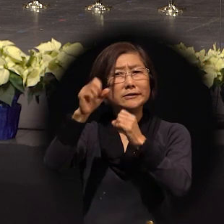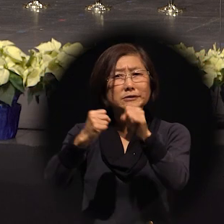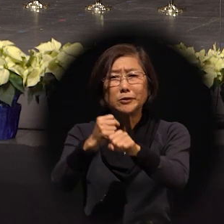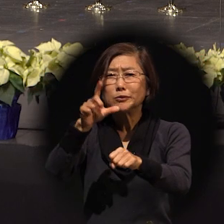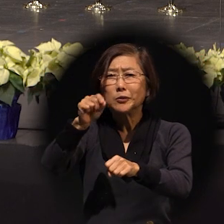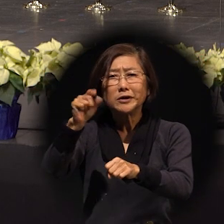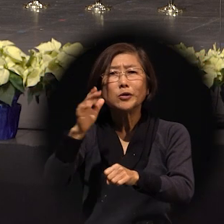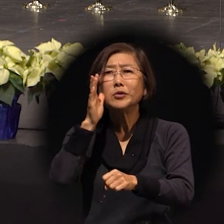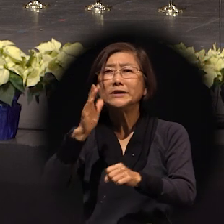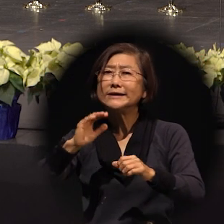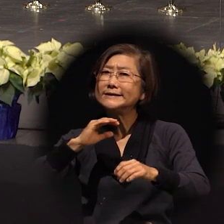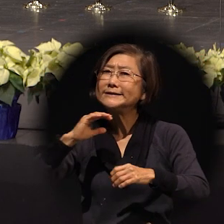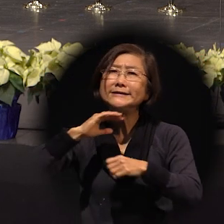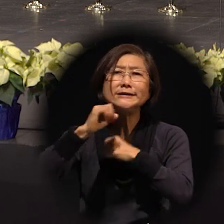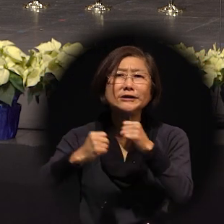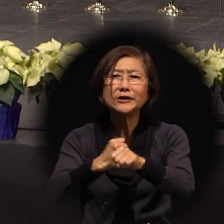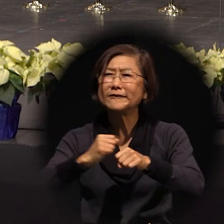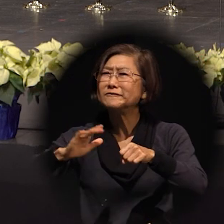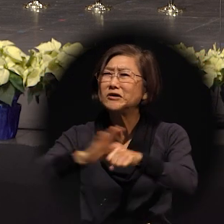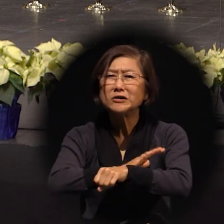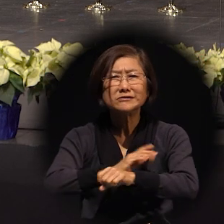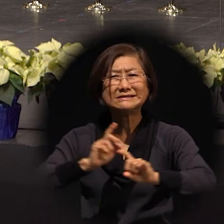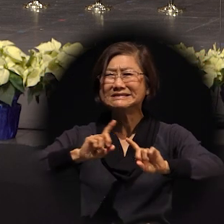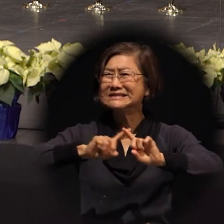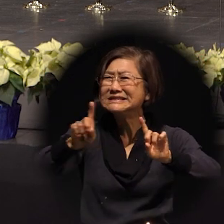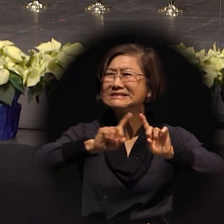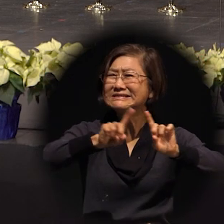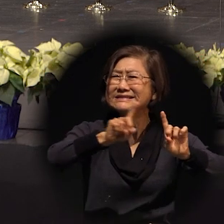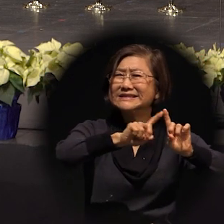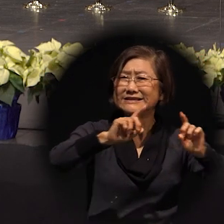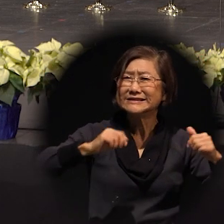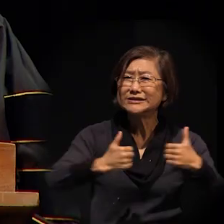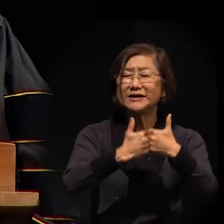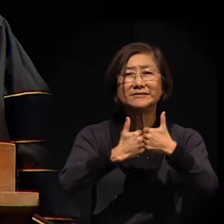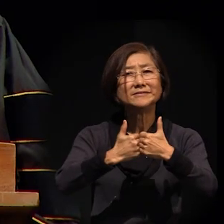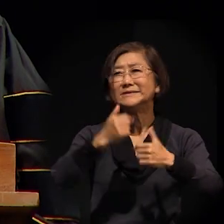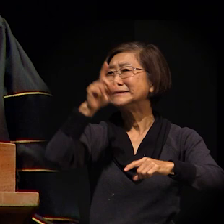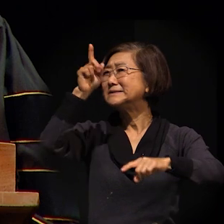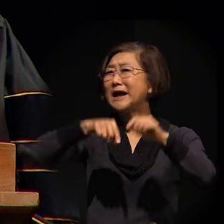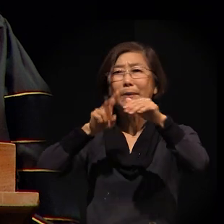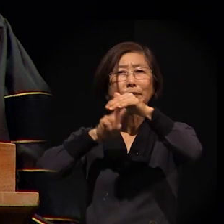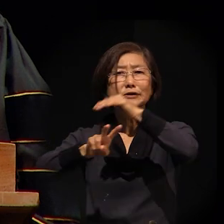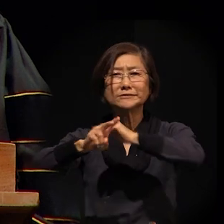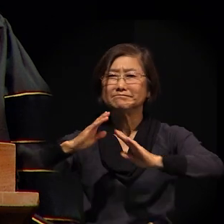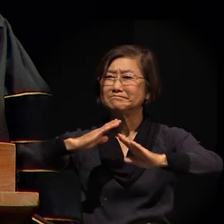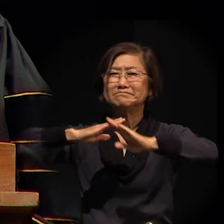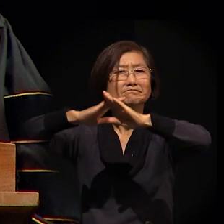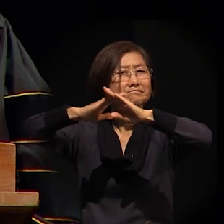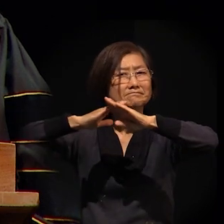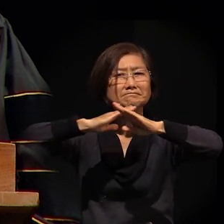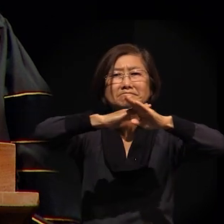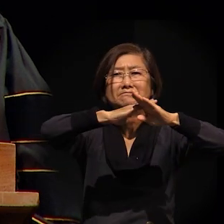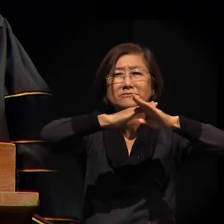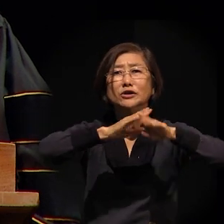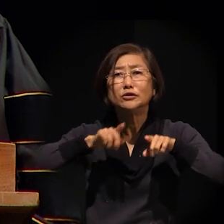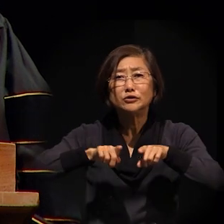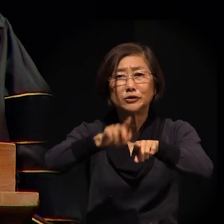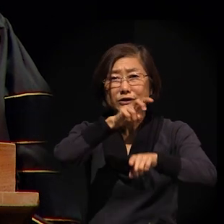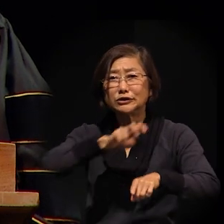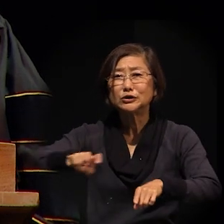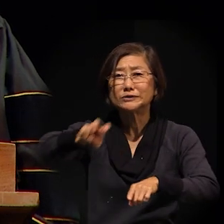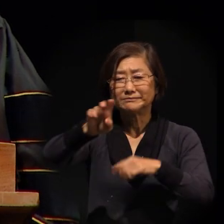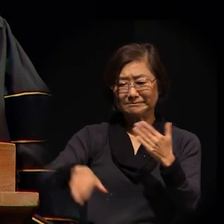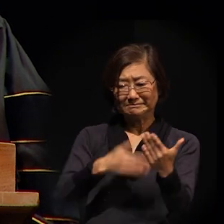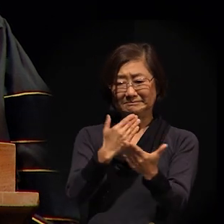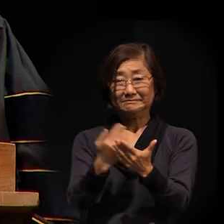that 2020 would be a year filled with unthinkable challenges and unpredictable obstacles on your